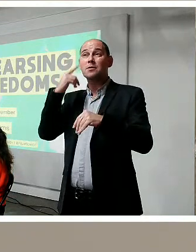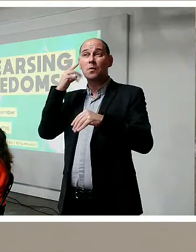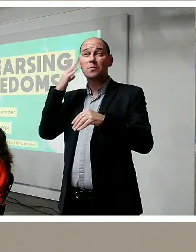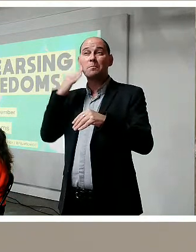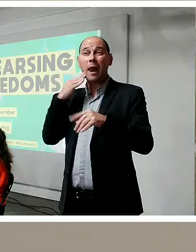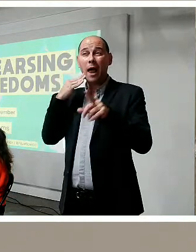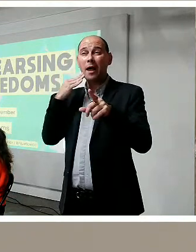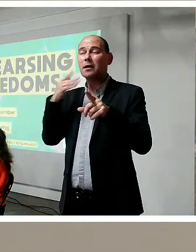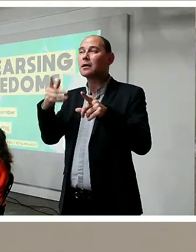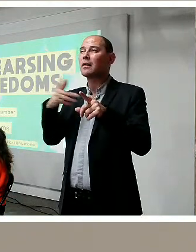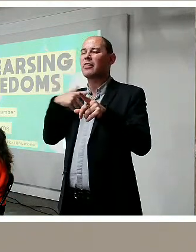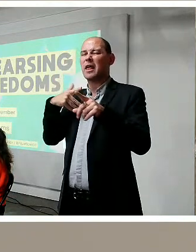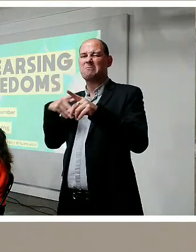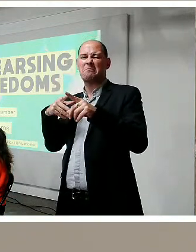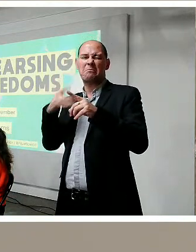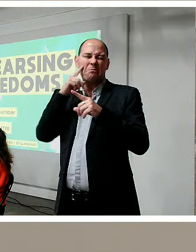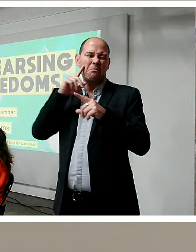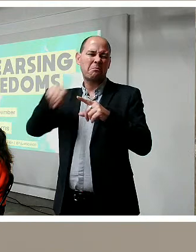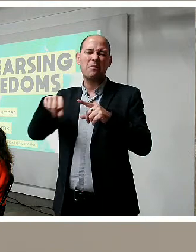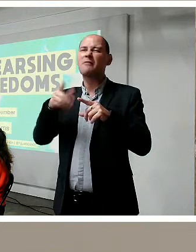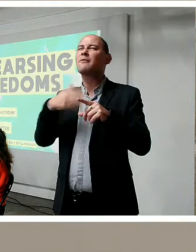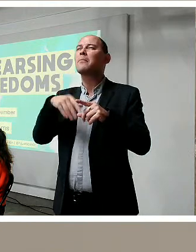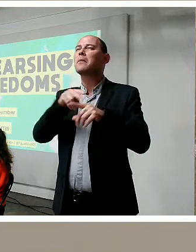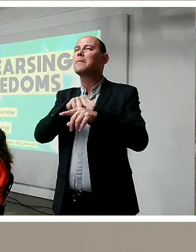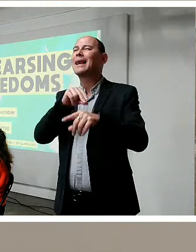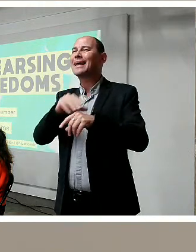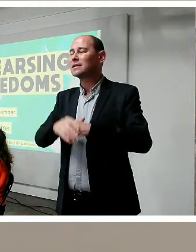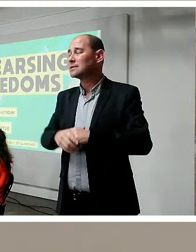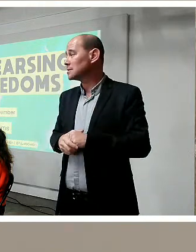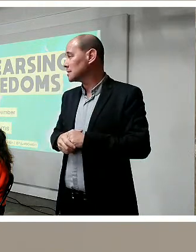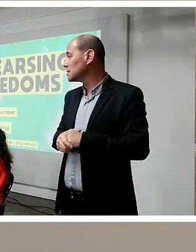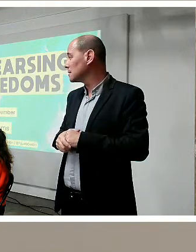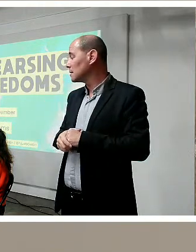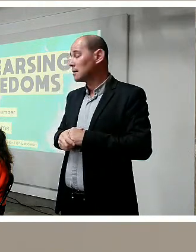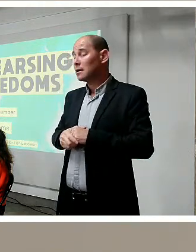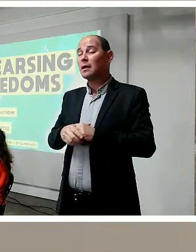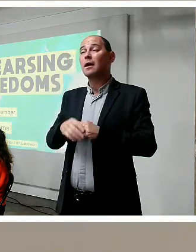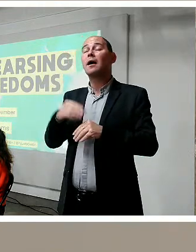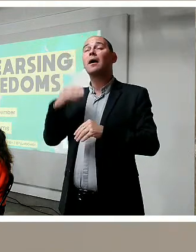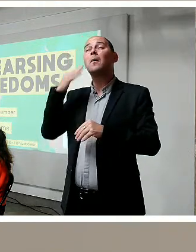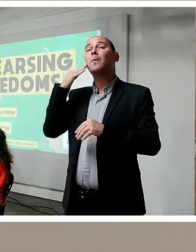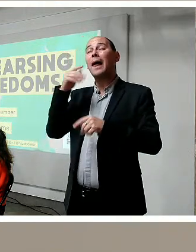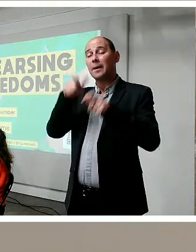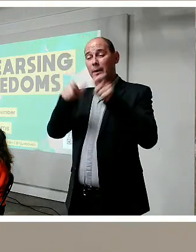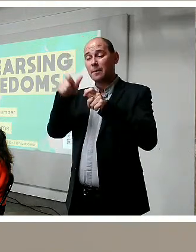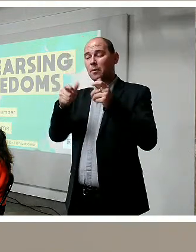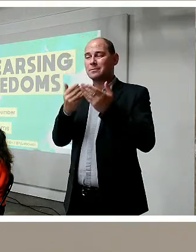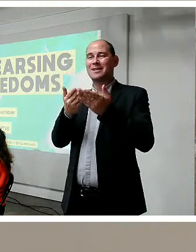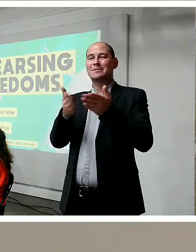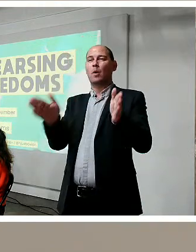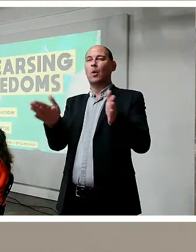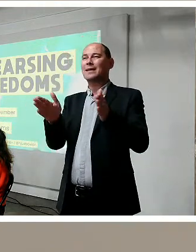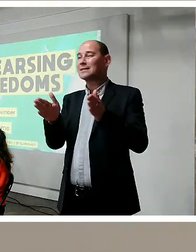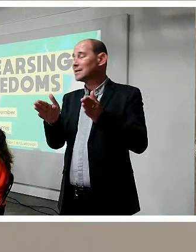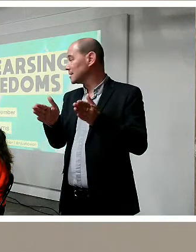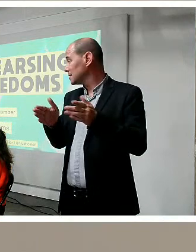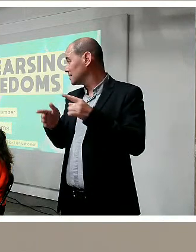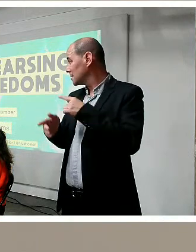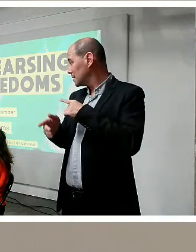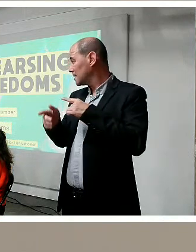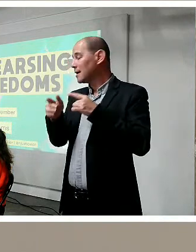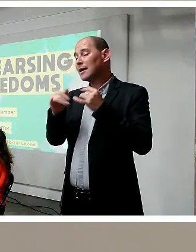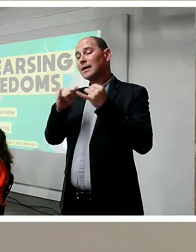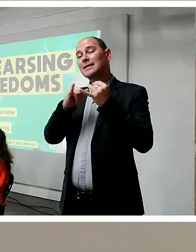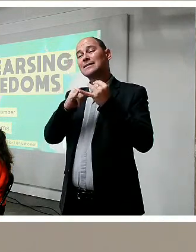Within these health systems, black workers continue to be an exploited workforce. Actually, it's something that Stella, I think you wrote about in your